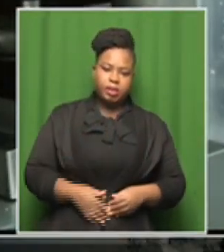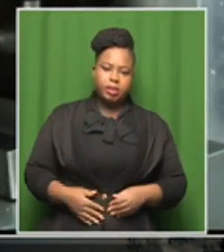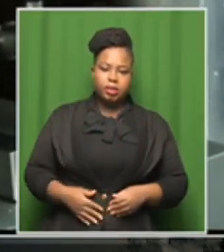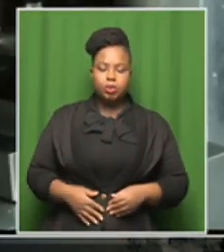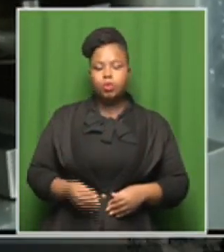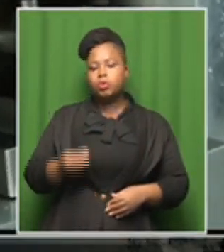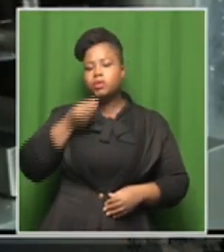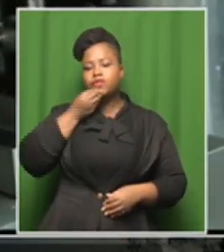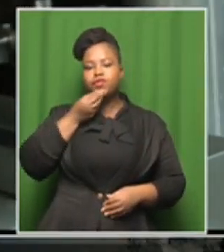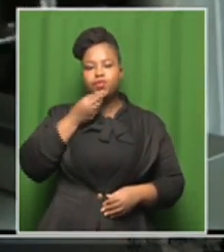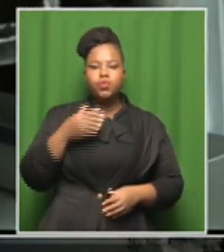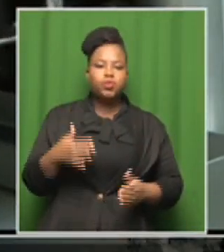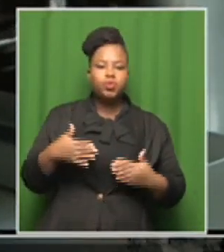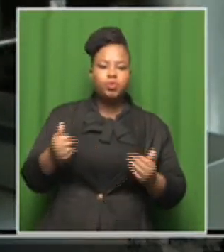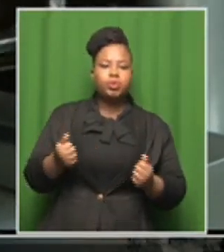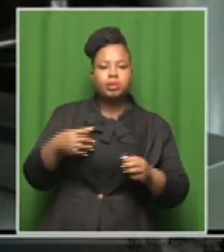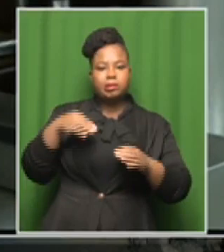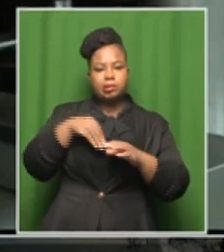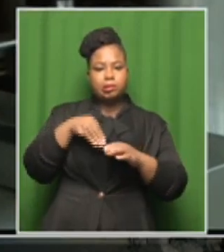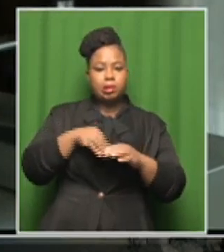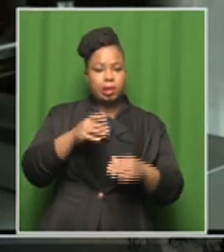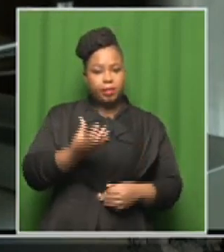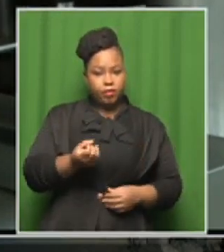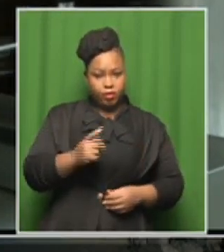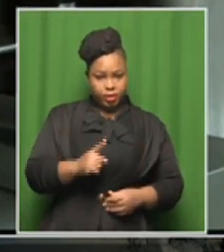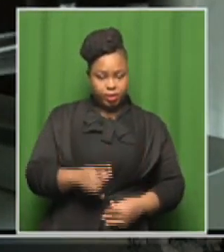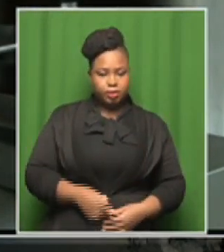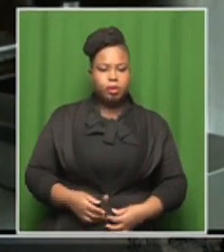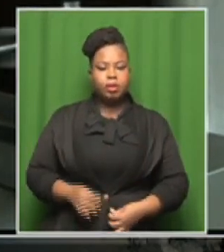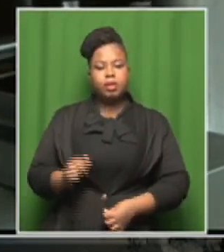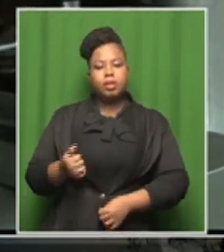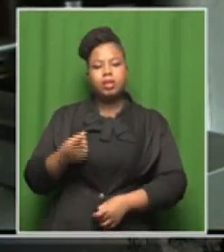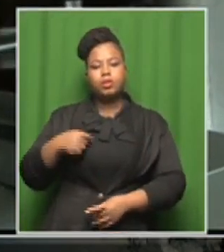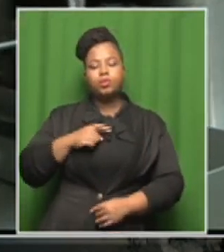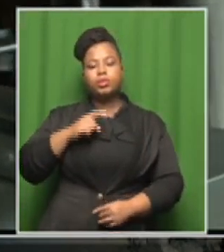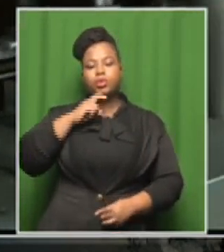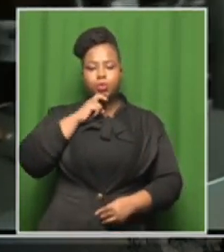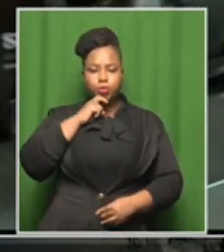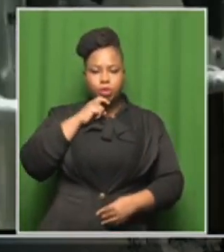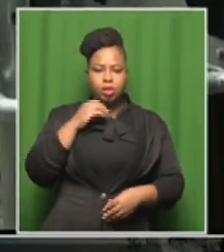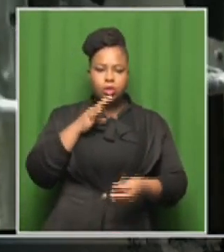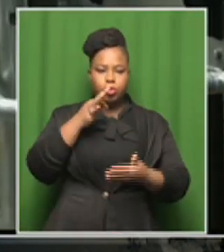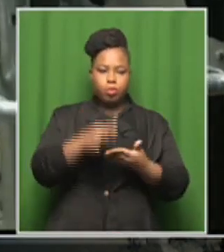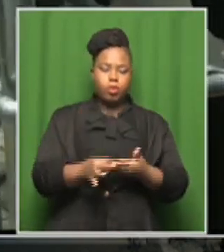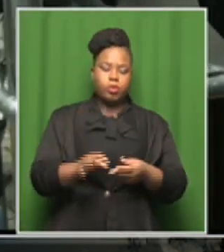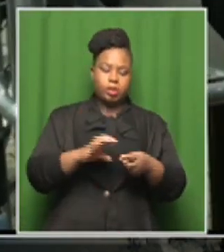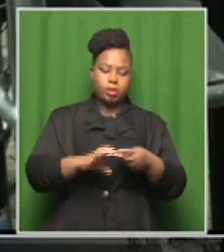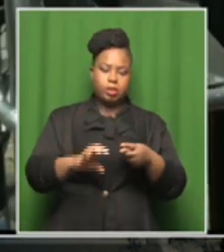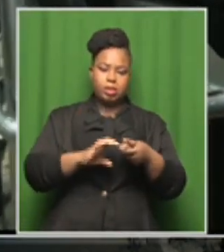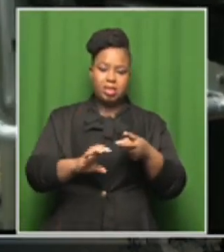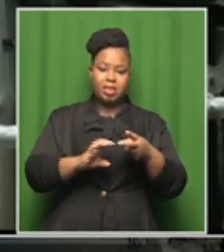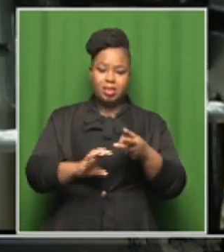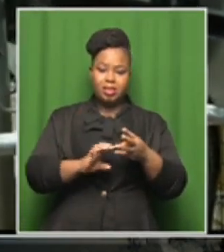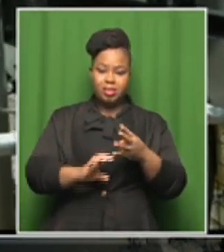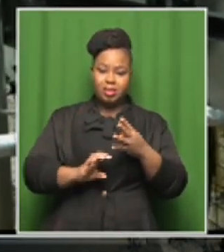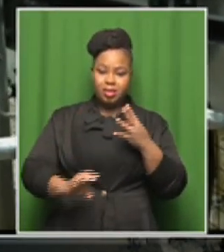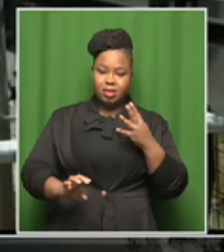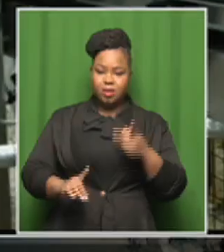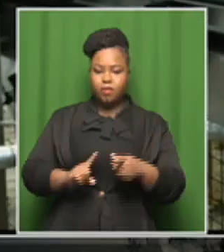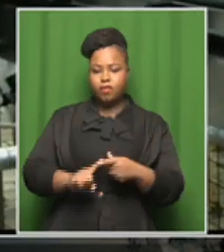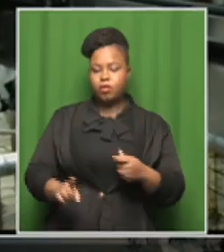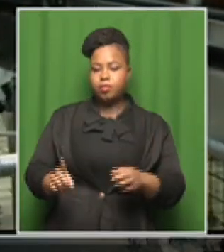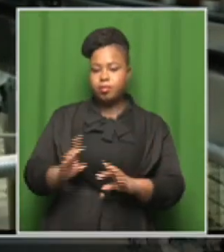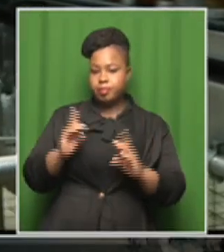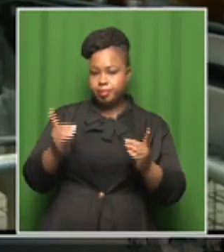nutritional information. And then what we did is that we used the proposed criteria, the one that's proposed by the Department